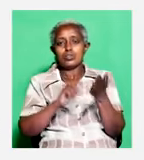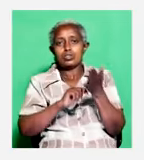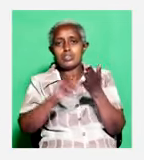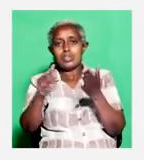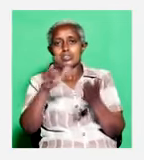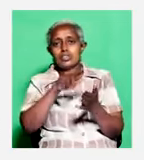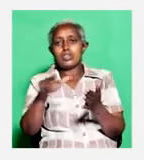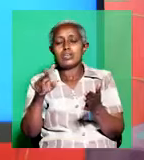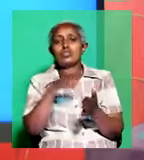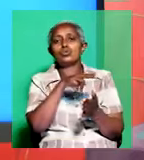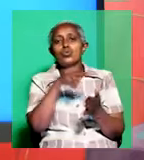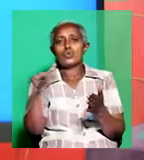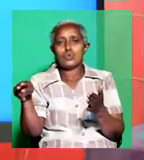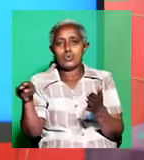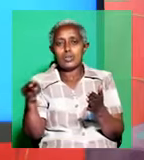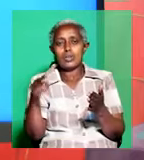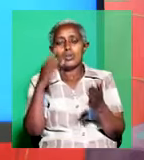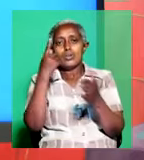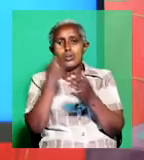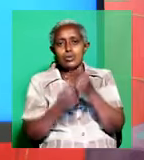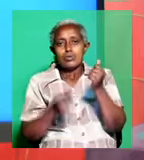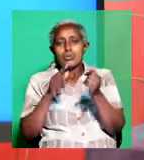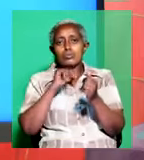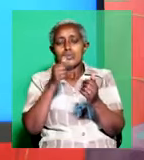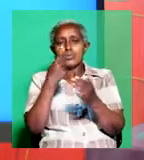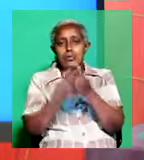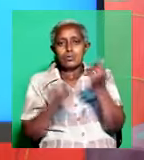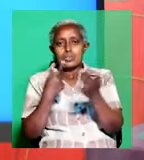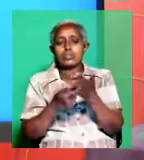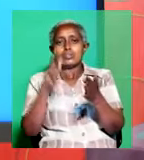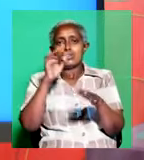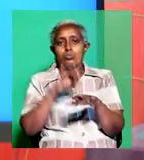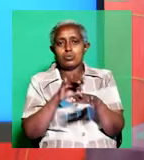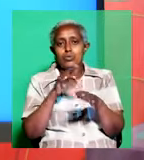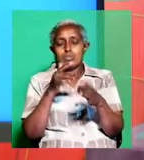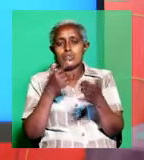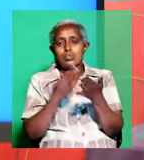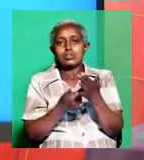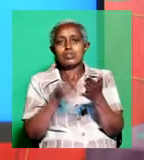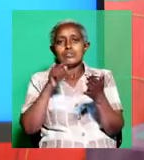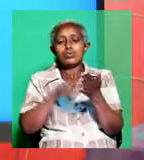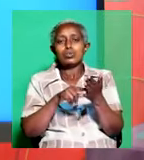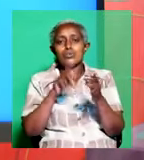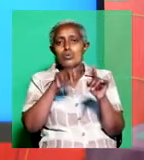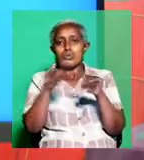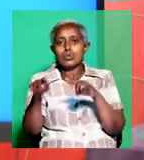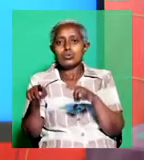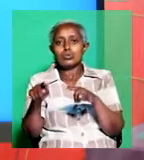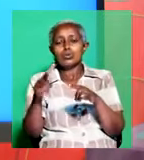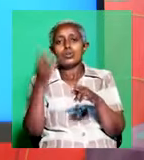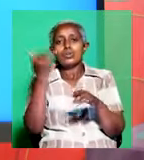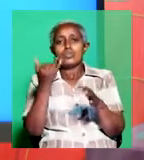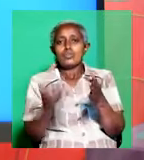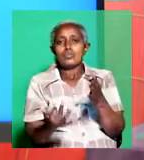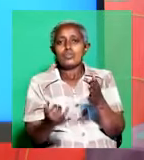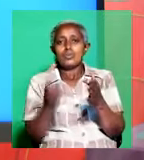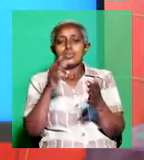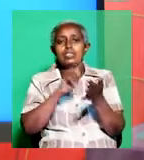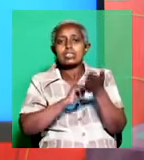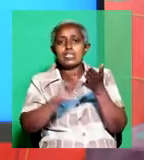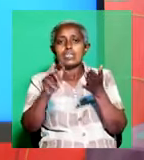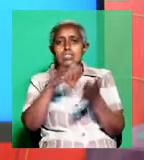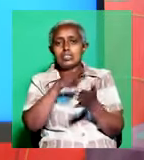line is horizontal. Not only at this point, you can see this point also. If you draw a